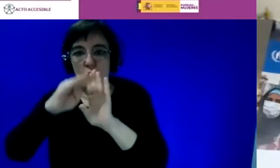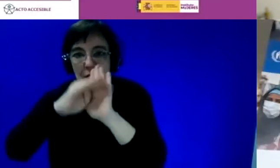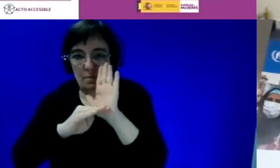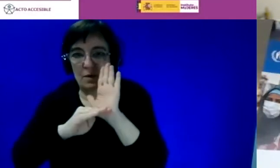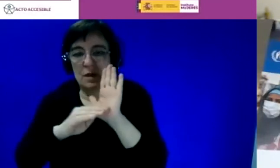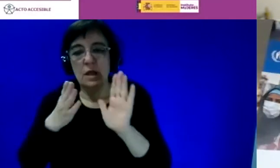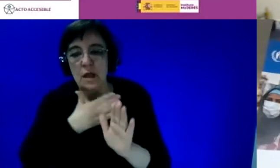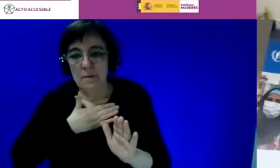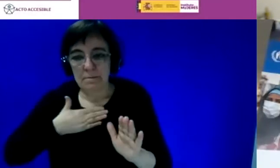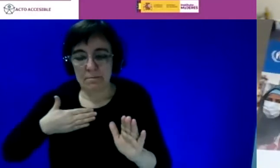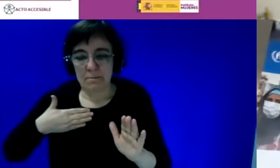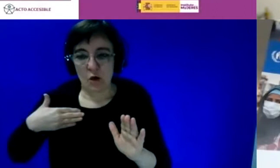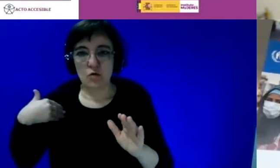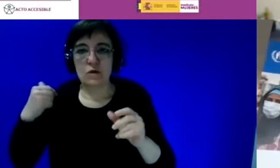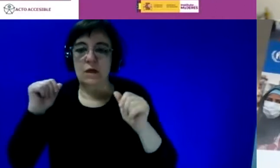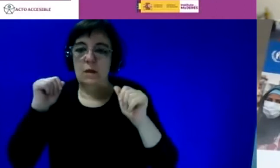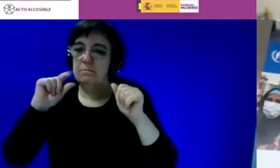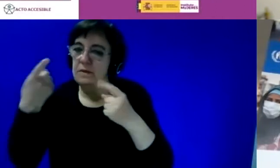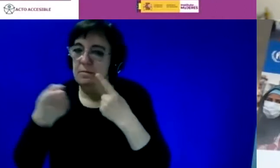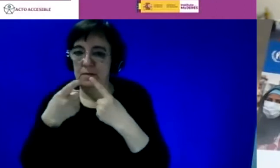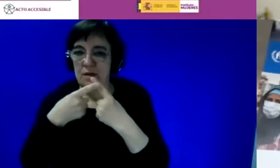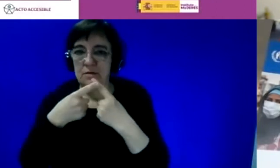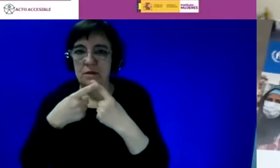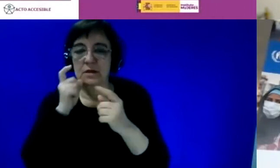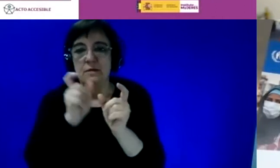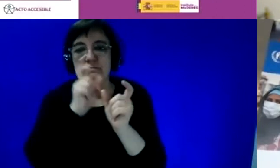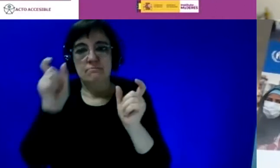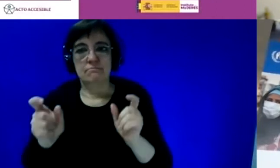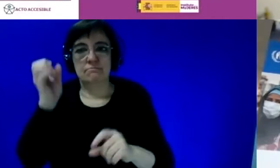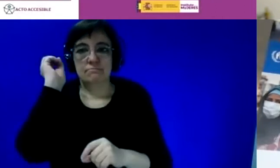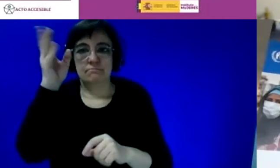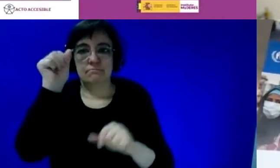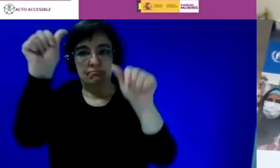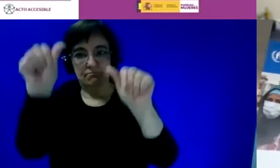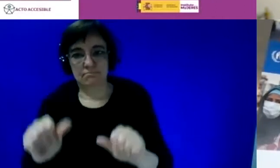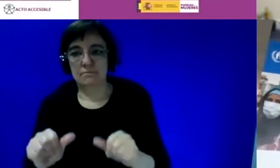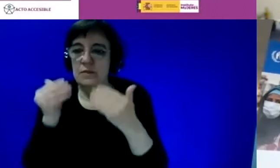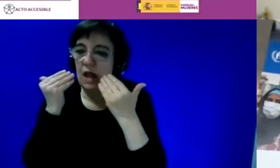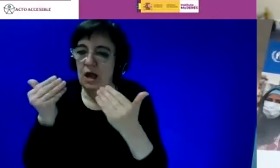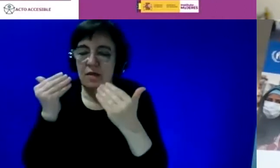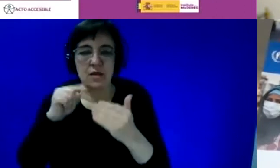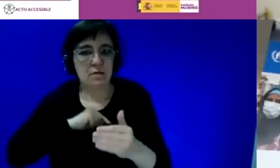So, moving on now to the program, I would like to give the floor,